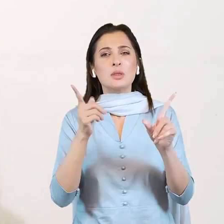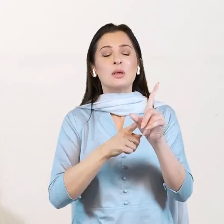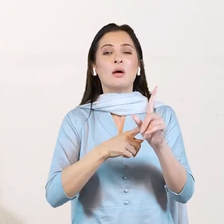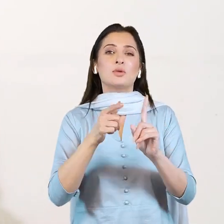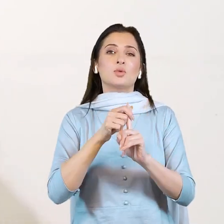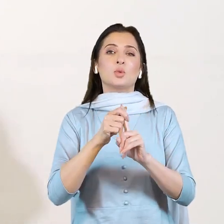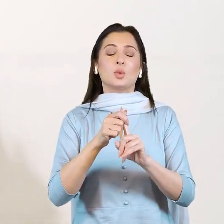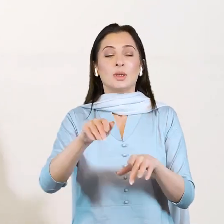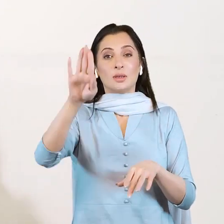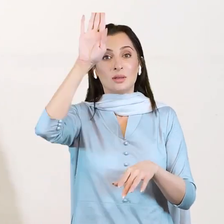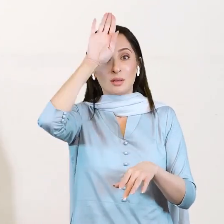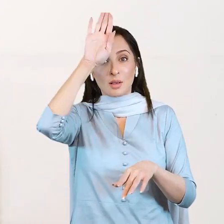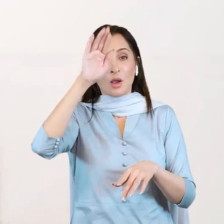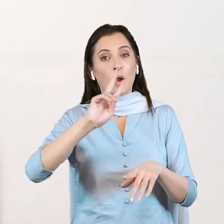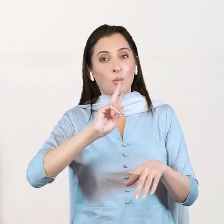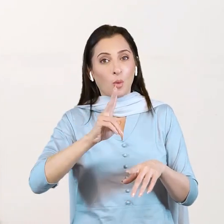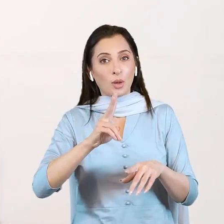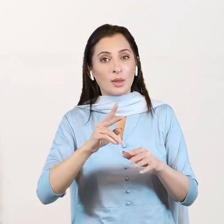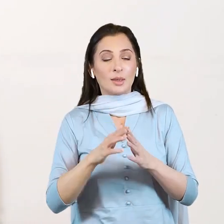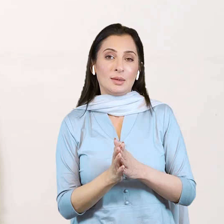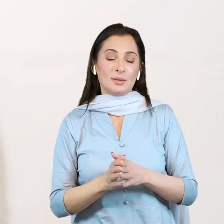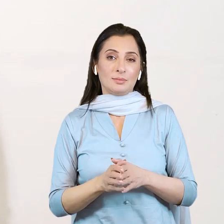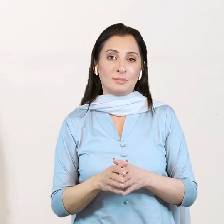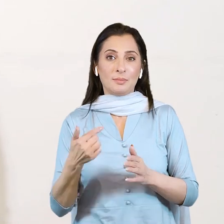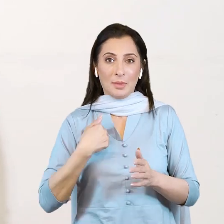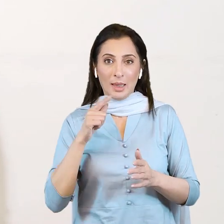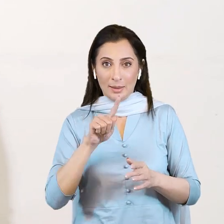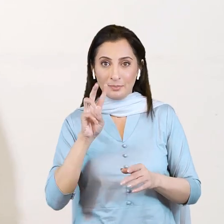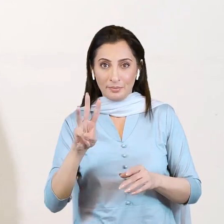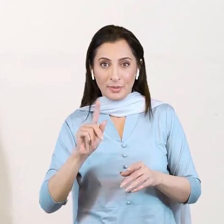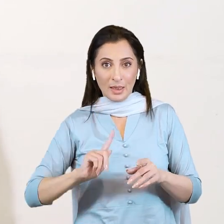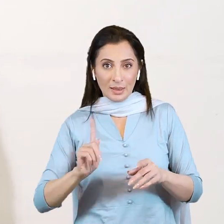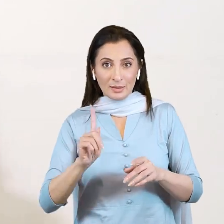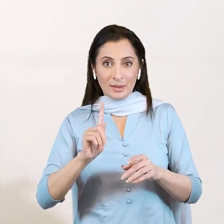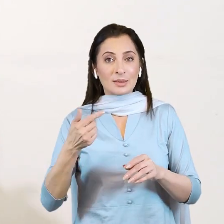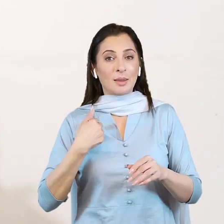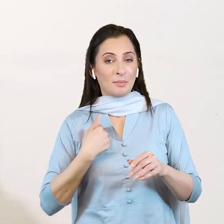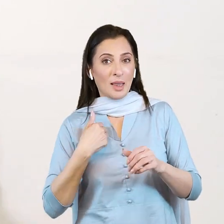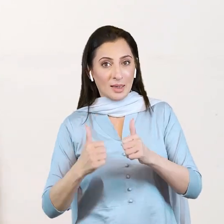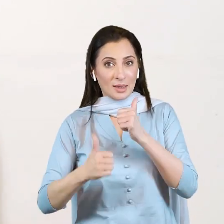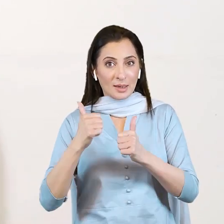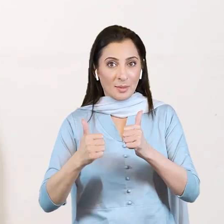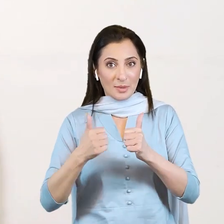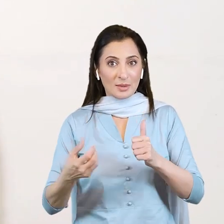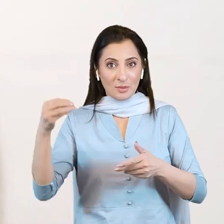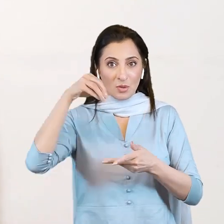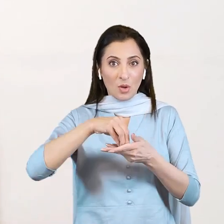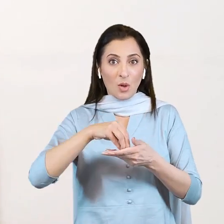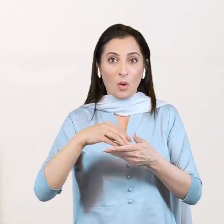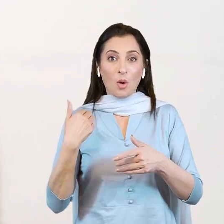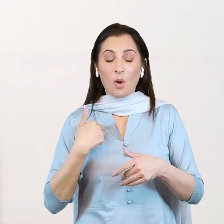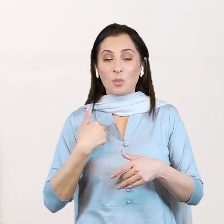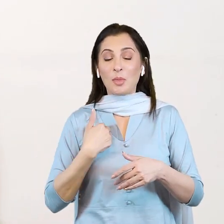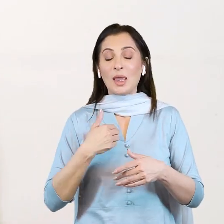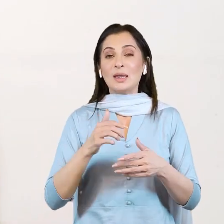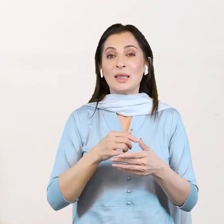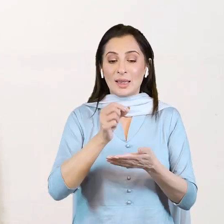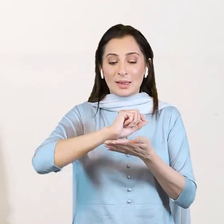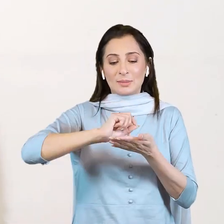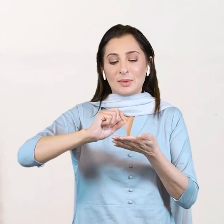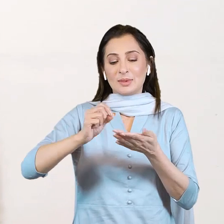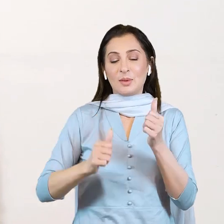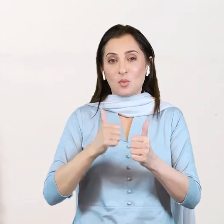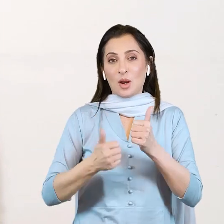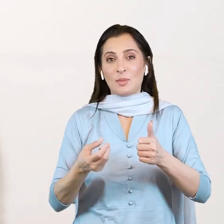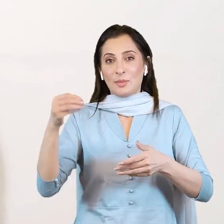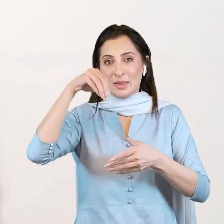I continued writing, and I published a plethora of motivational articles on magazines around the world. I worked on 3 anthologies with other